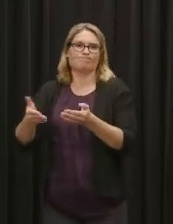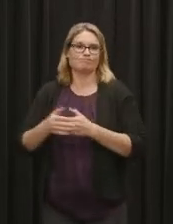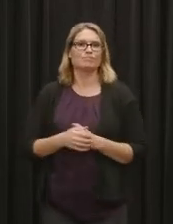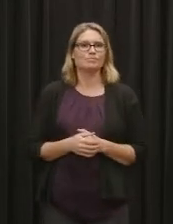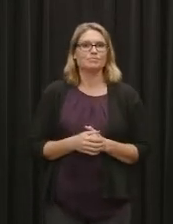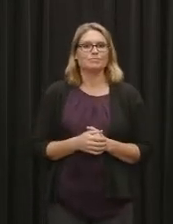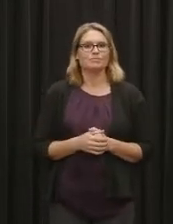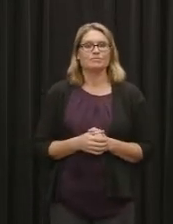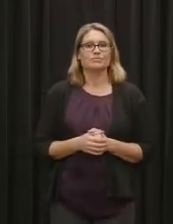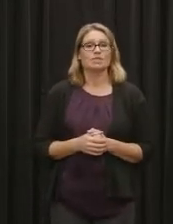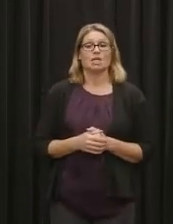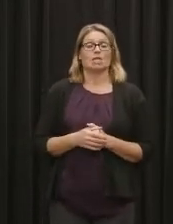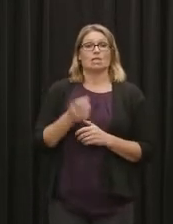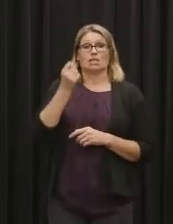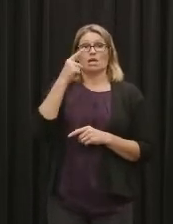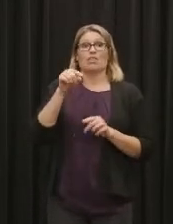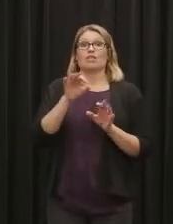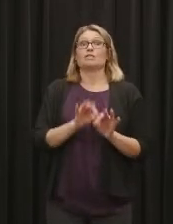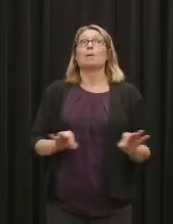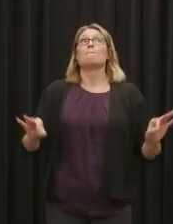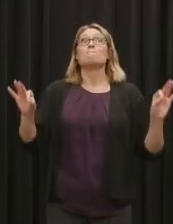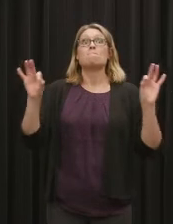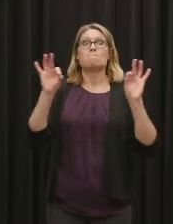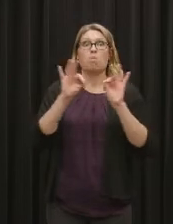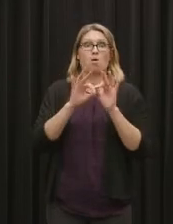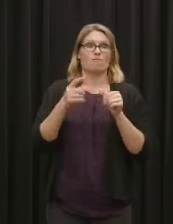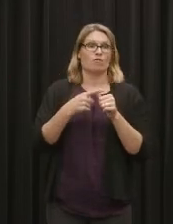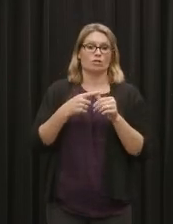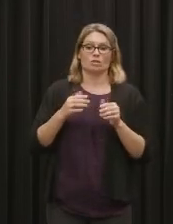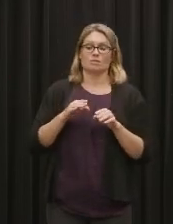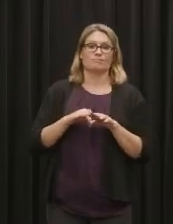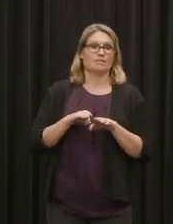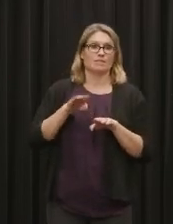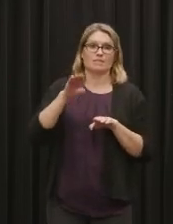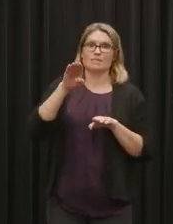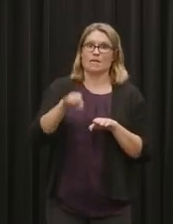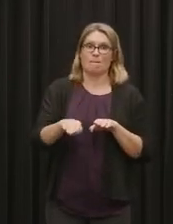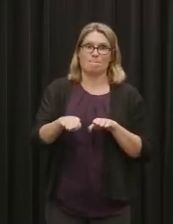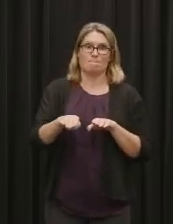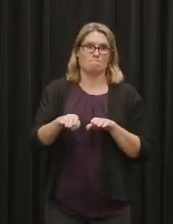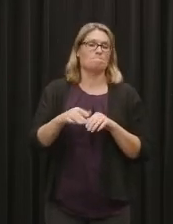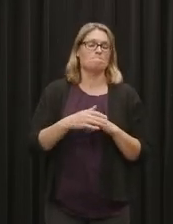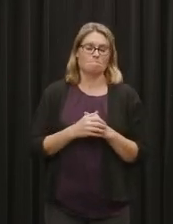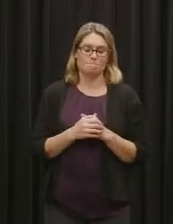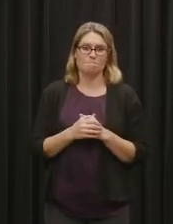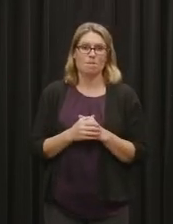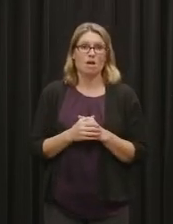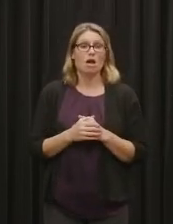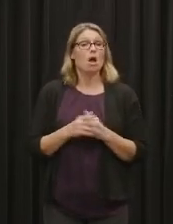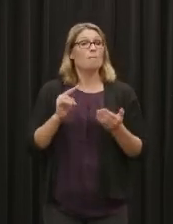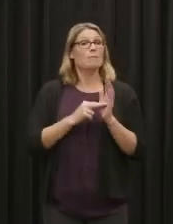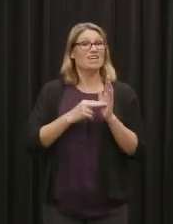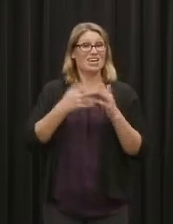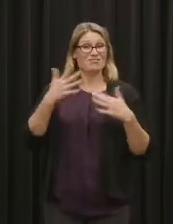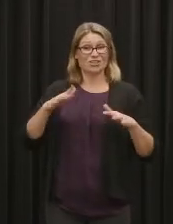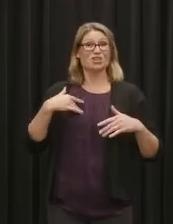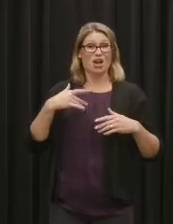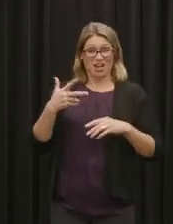So this is a very important and significant first step, this first arrival, but it's not a finish